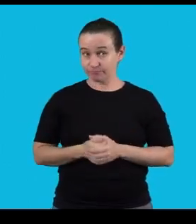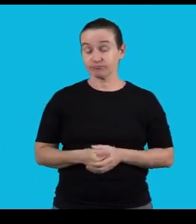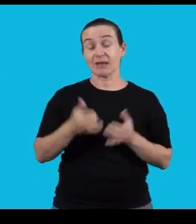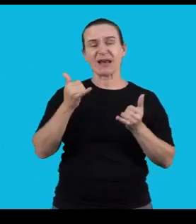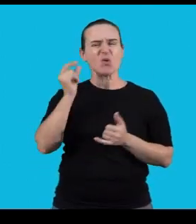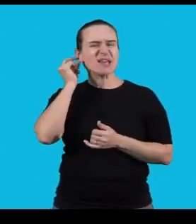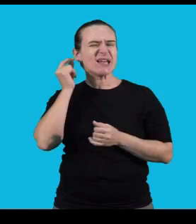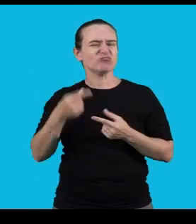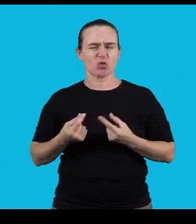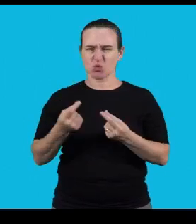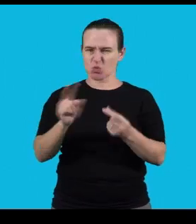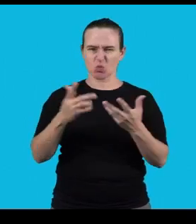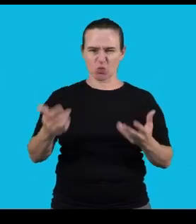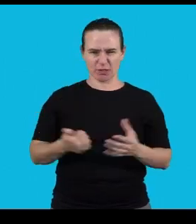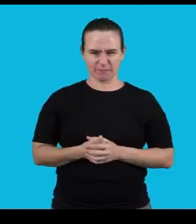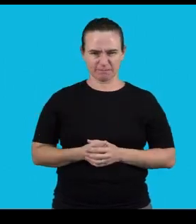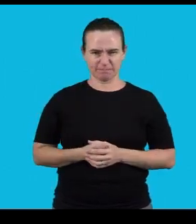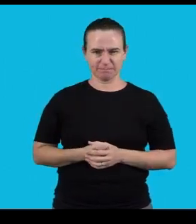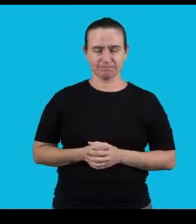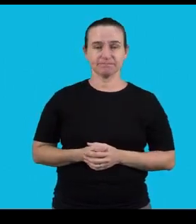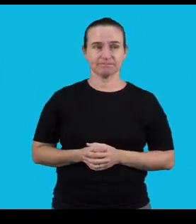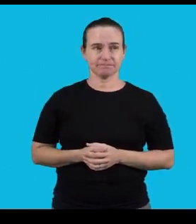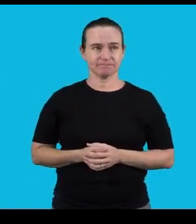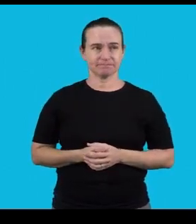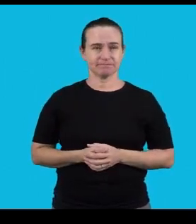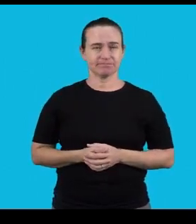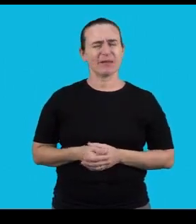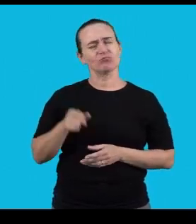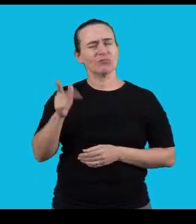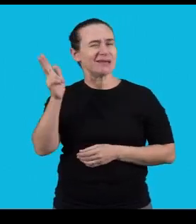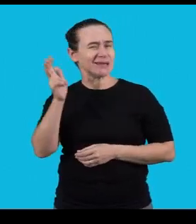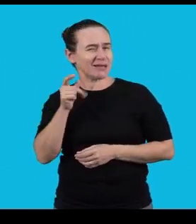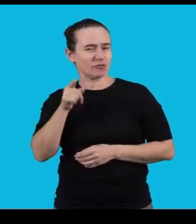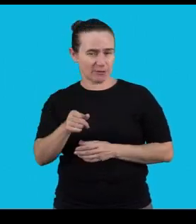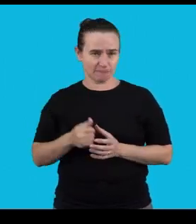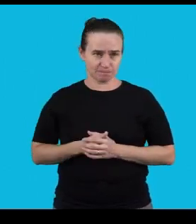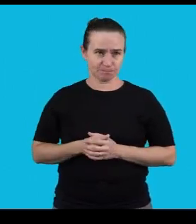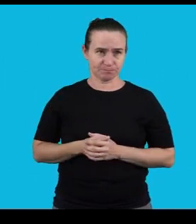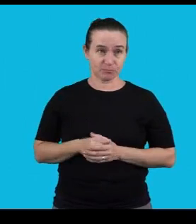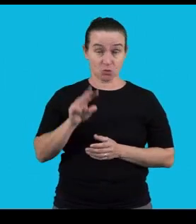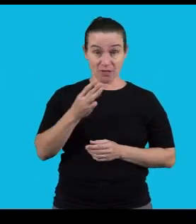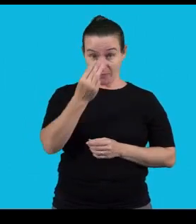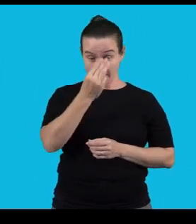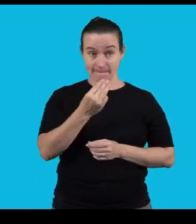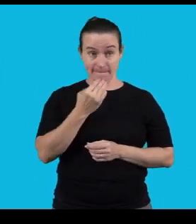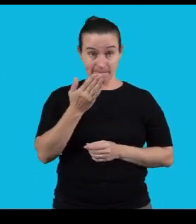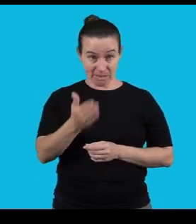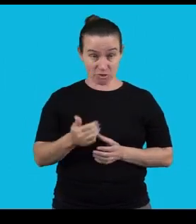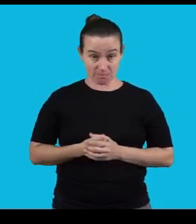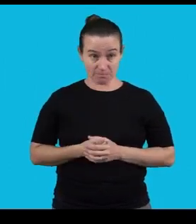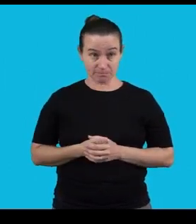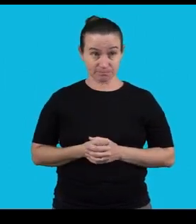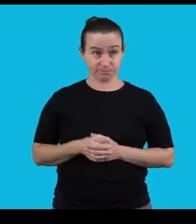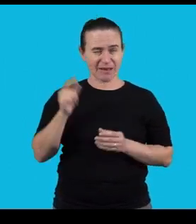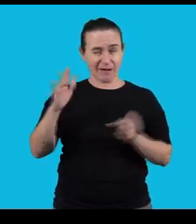functioning of the ear. Now, when we speak about hearing, If you check this diagram that we have here, it's